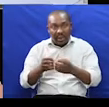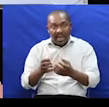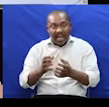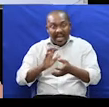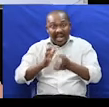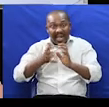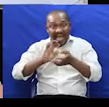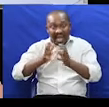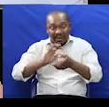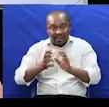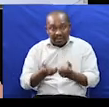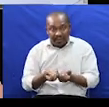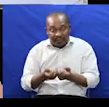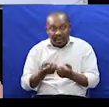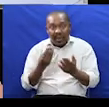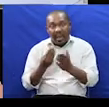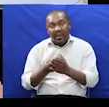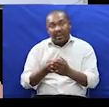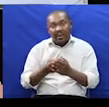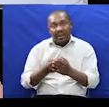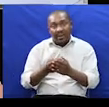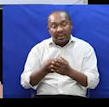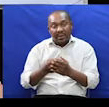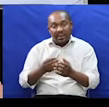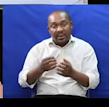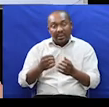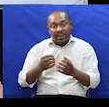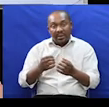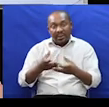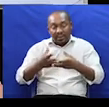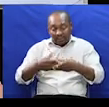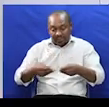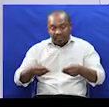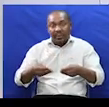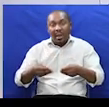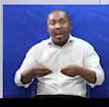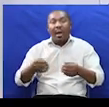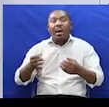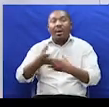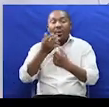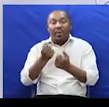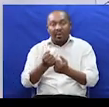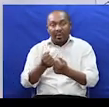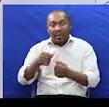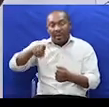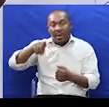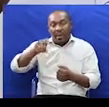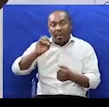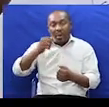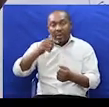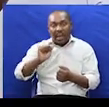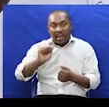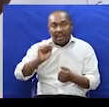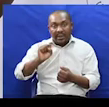there will be formation of the product. And what is the product? We must get potassium chloride and